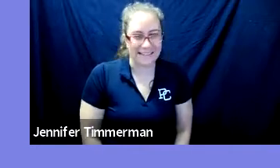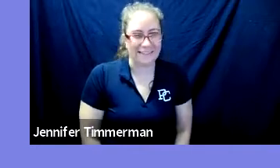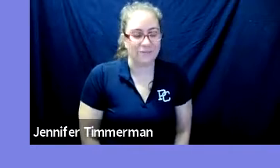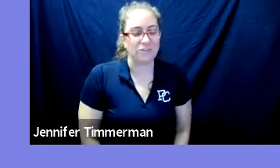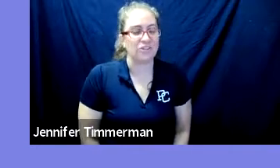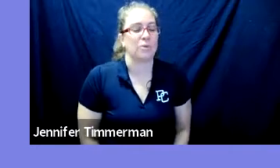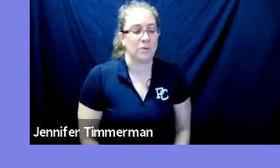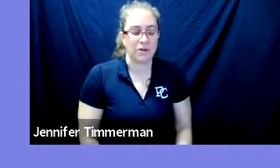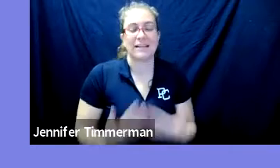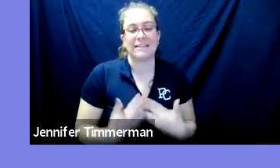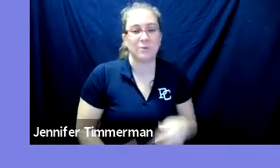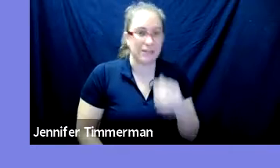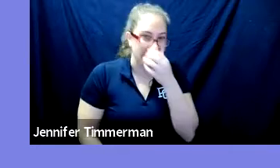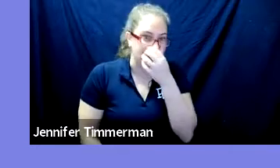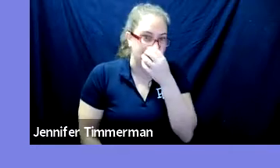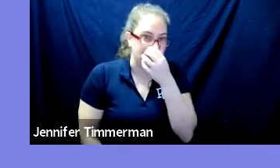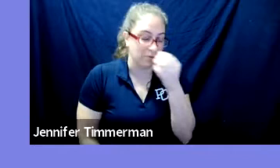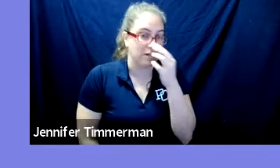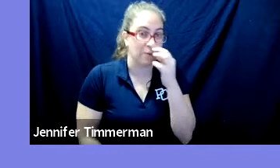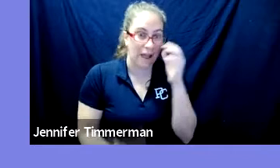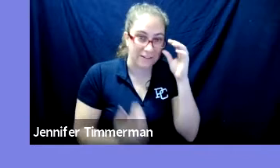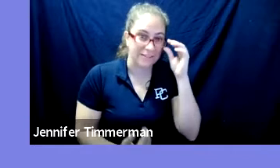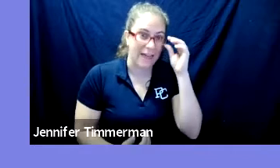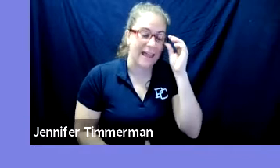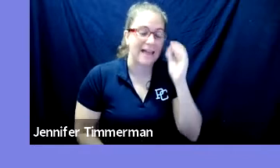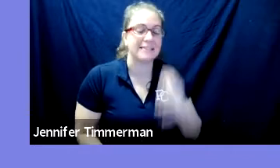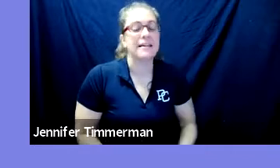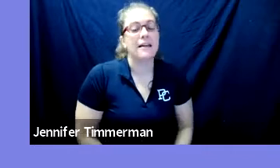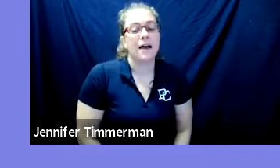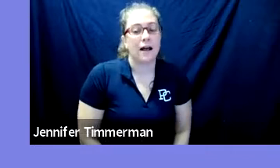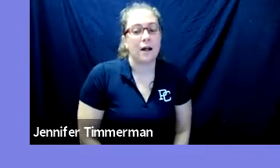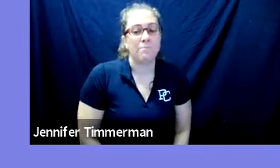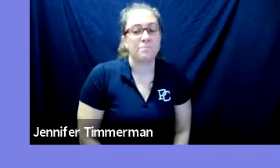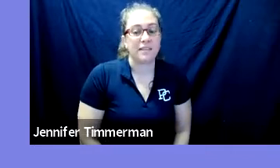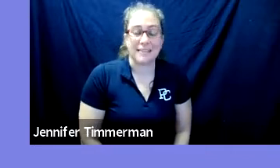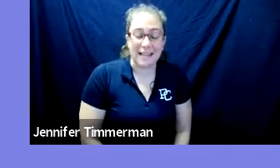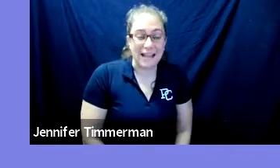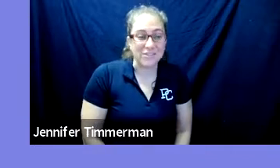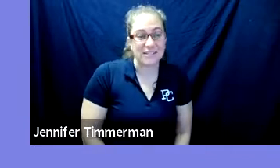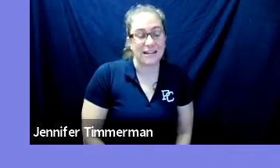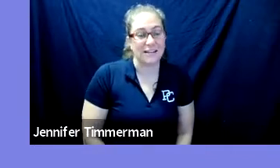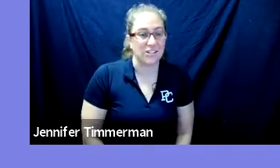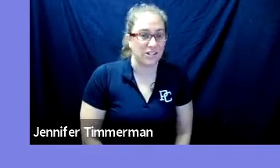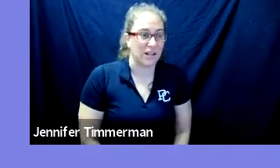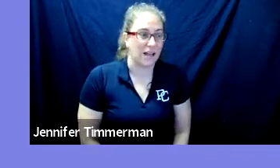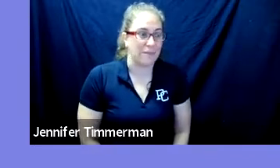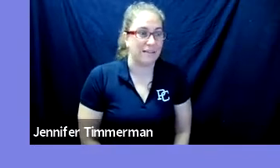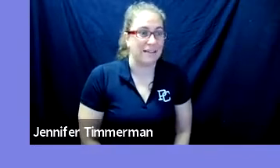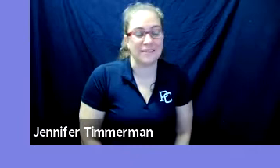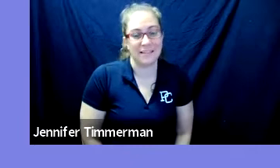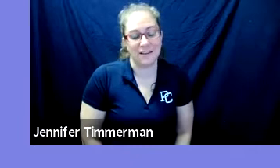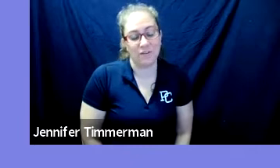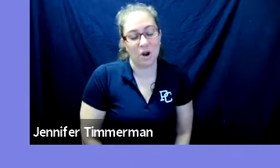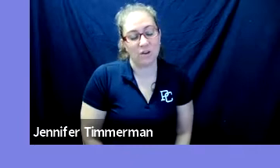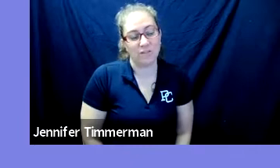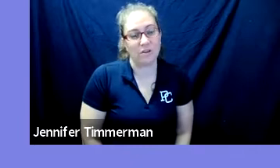American Sign Language interpreter. And I did work in the deaf community prior to that as a psychiatric technician in